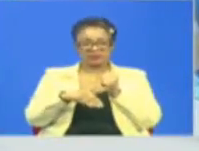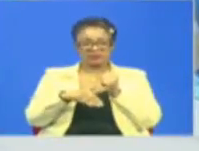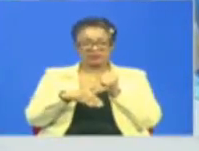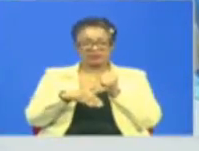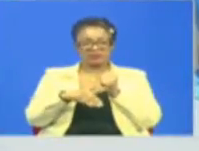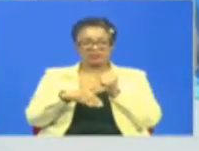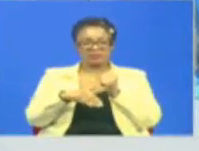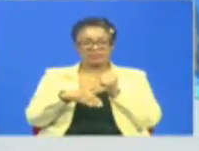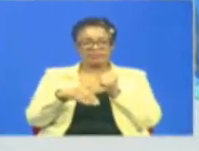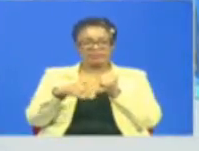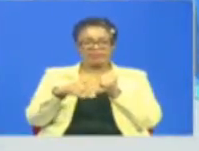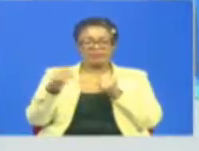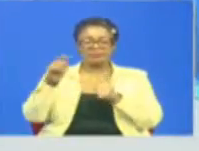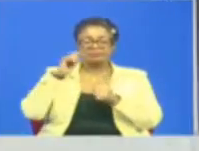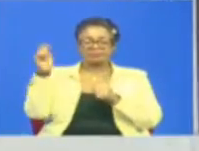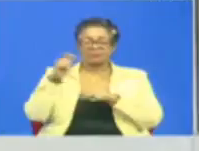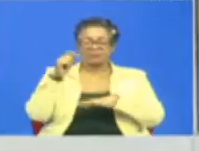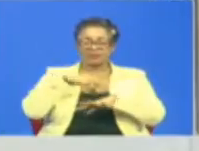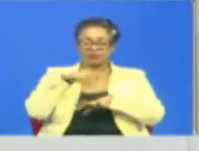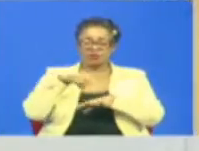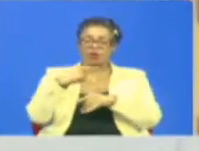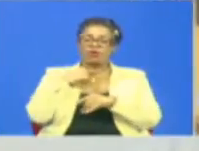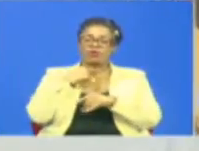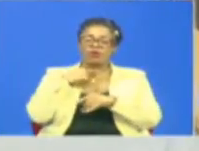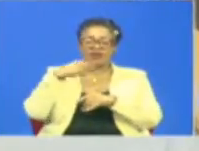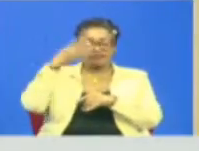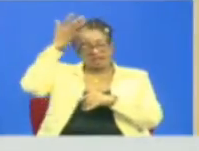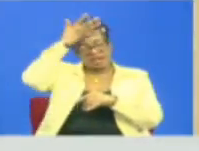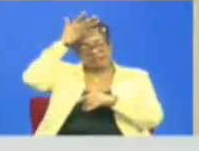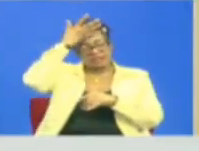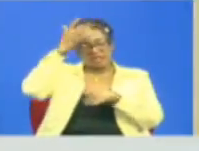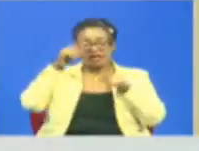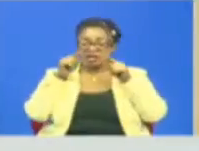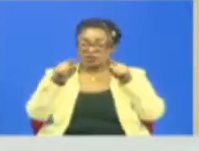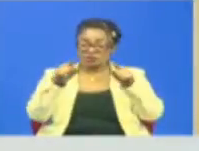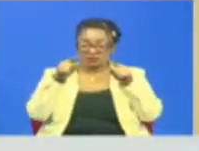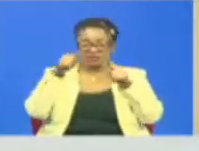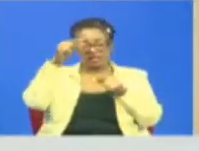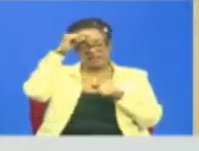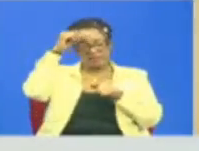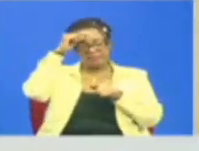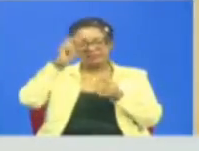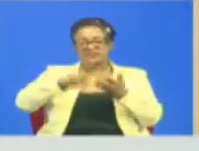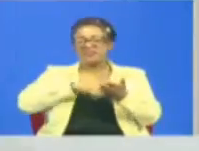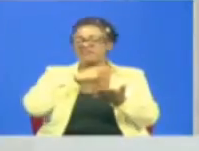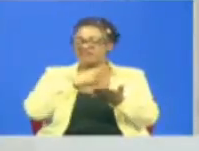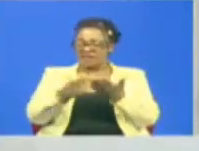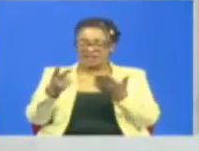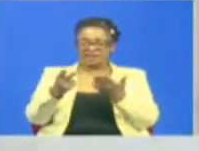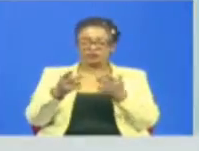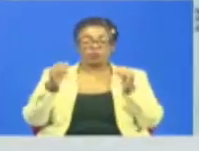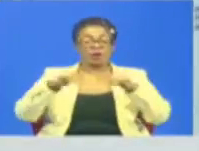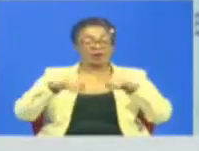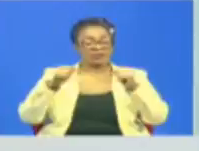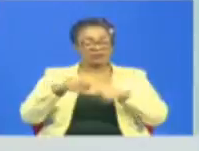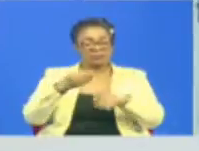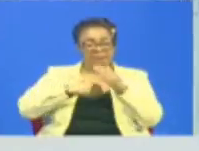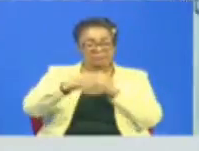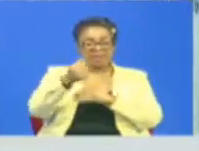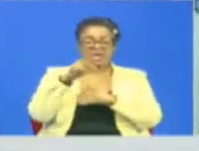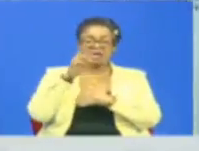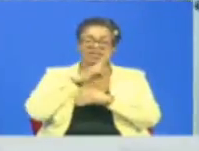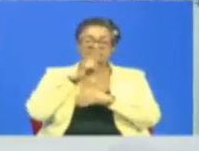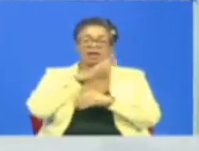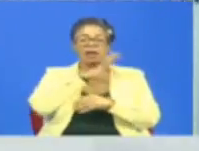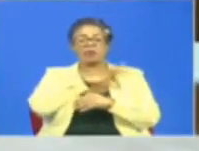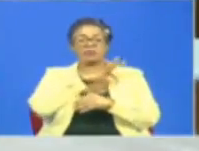The Kenya National Union of Nurses is accusing the government of failing to hold its end of the bargain by not paying risk and other allowances to